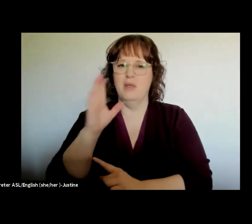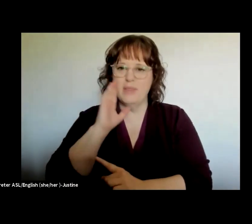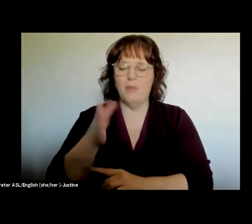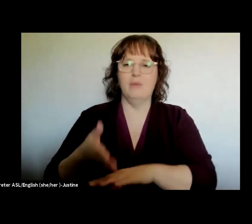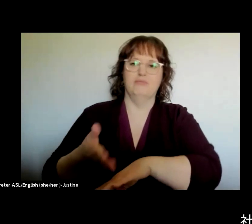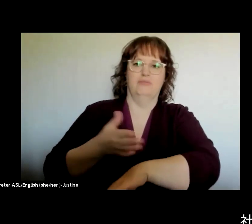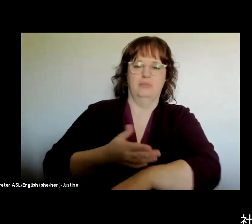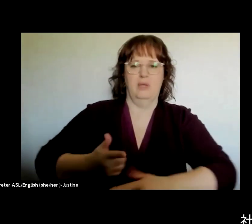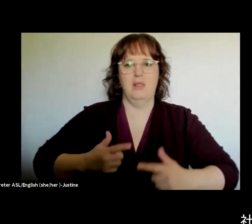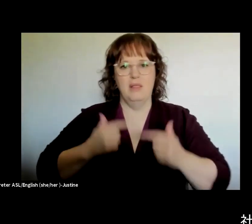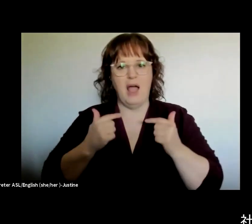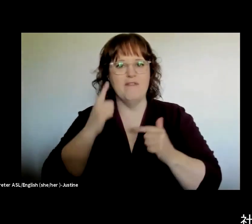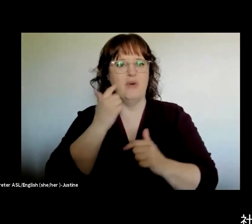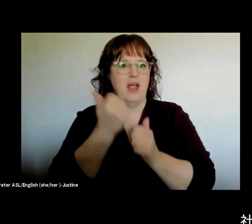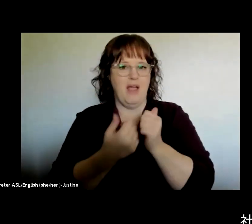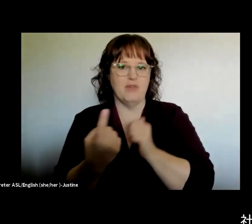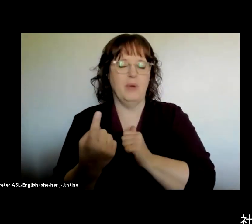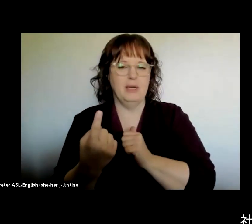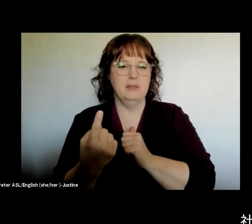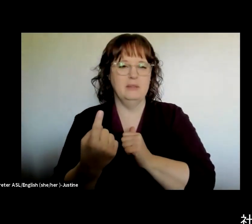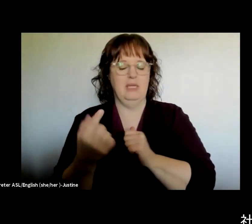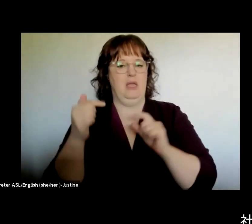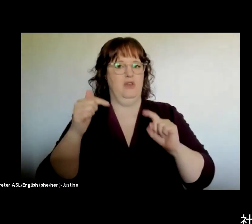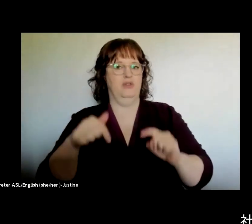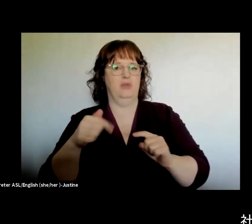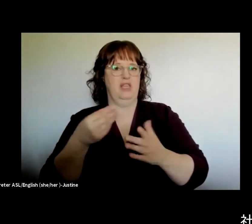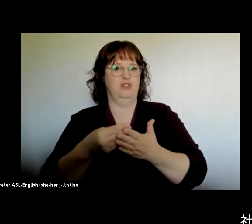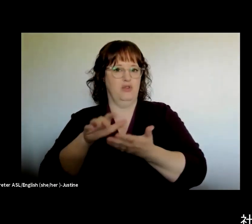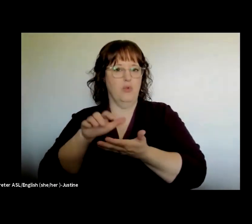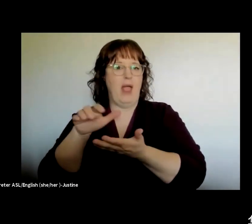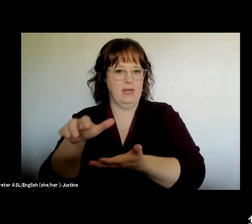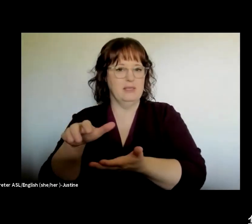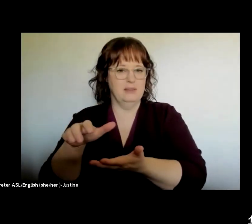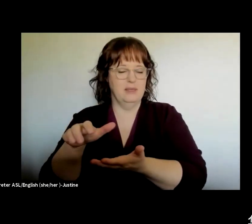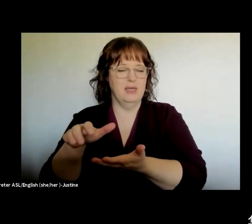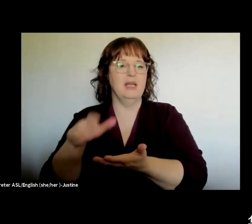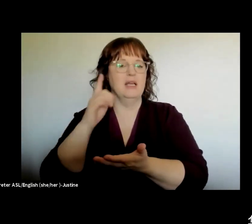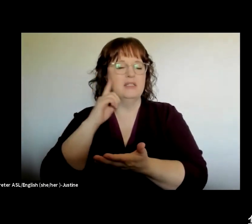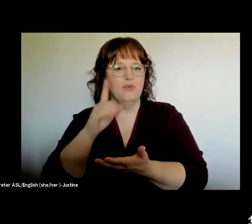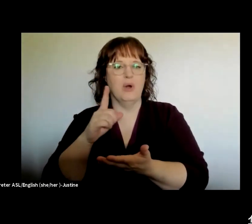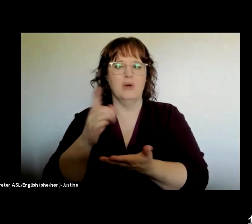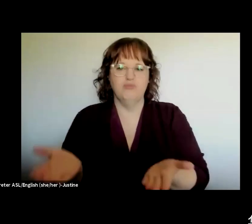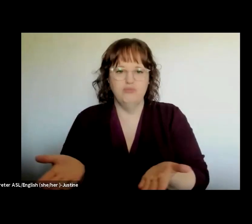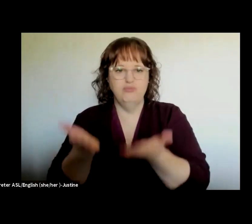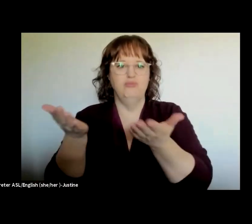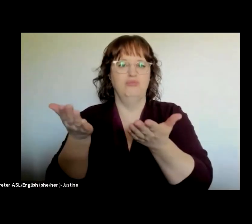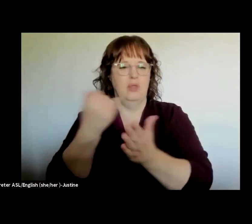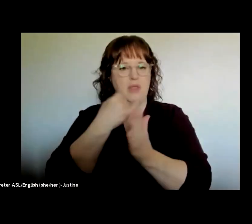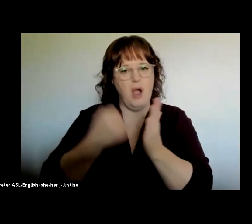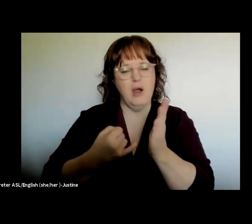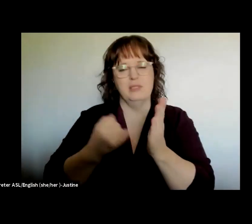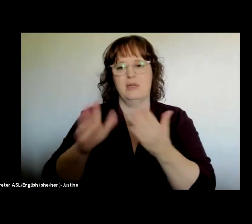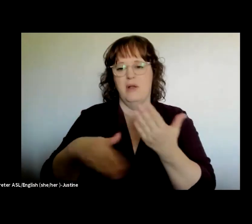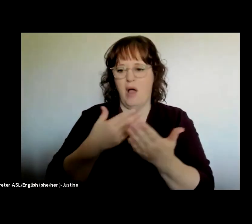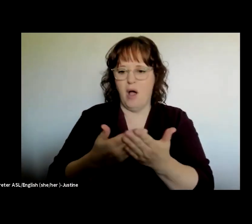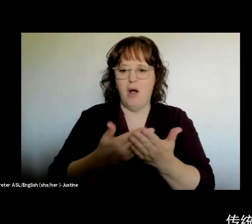everyone. The Community Accelerator Grant is intended to bolster the arts in all corners of Washington state, and